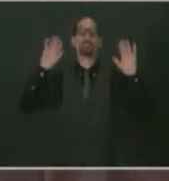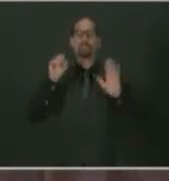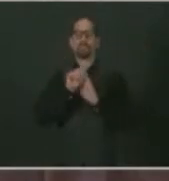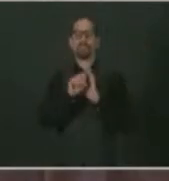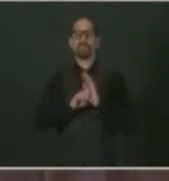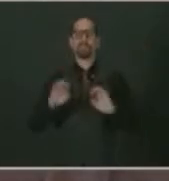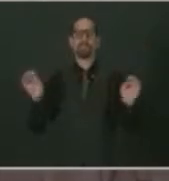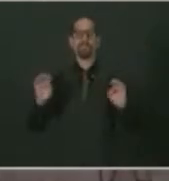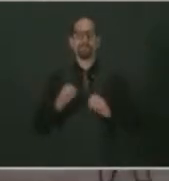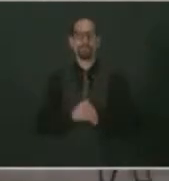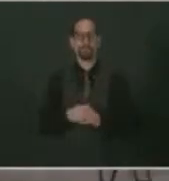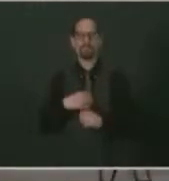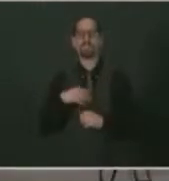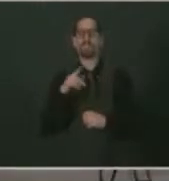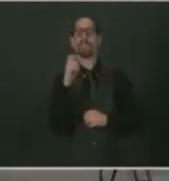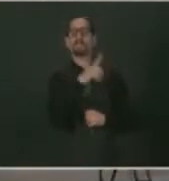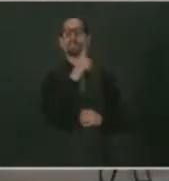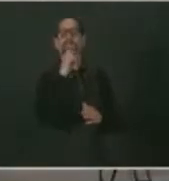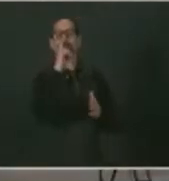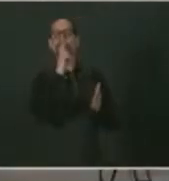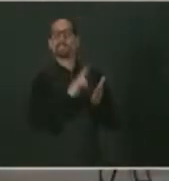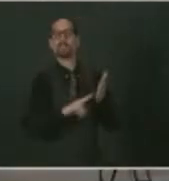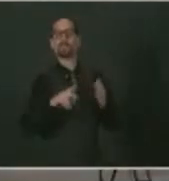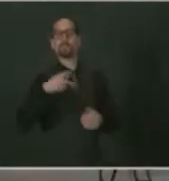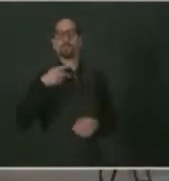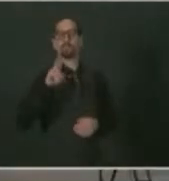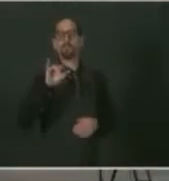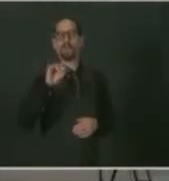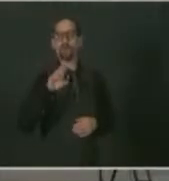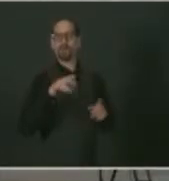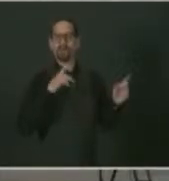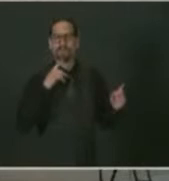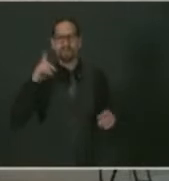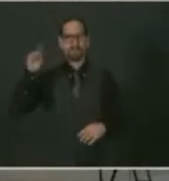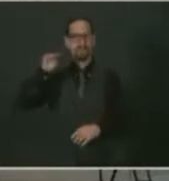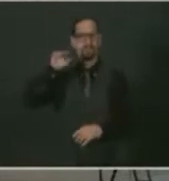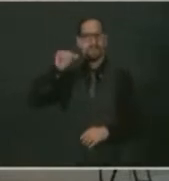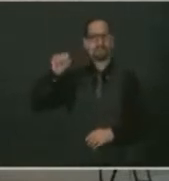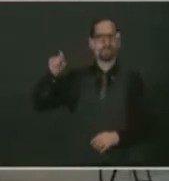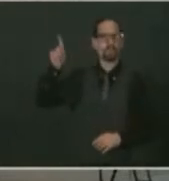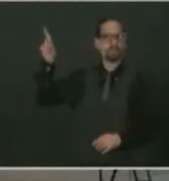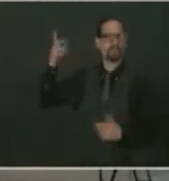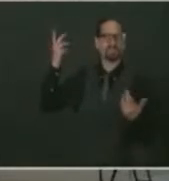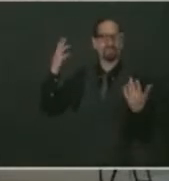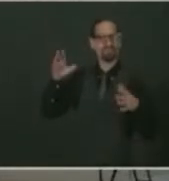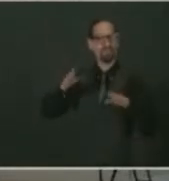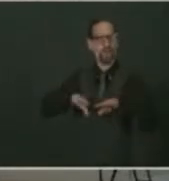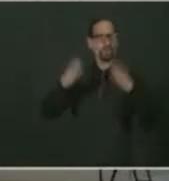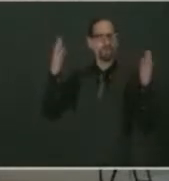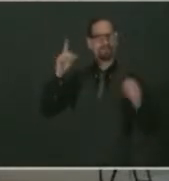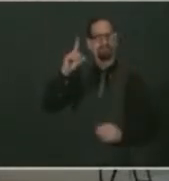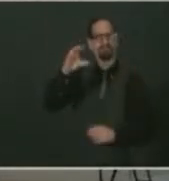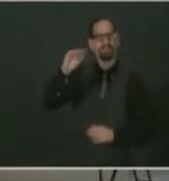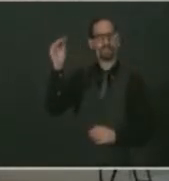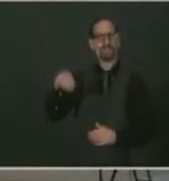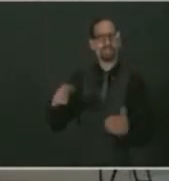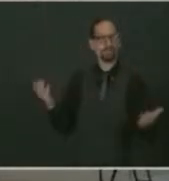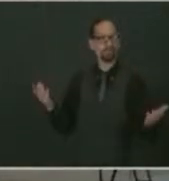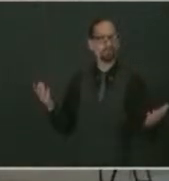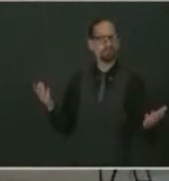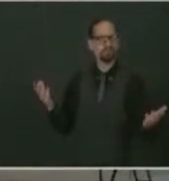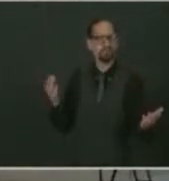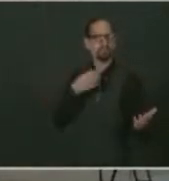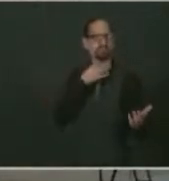their capacity limits on restaurants. They're at 100%. Any plans for Rhode Island to be at that point sometime